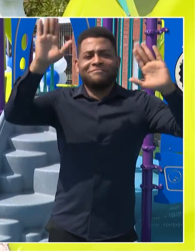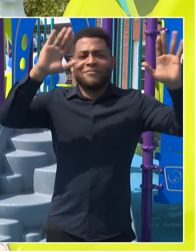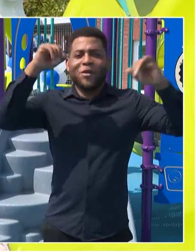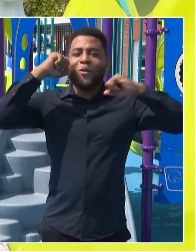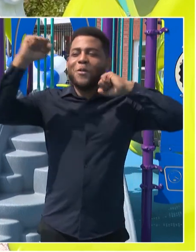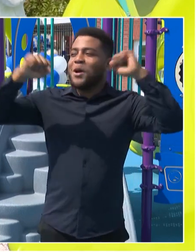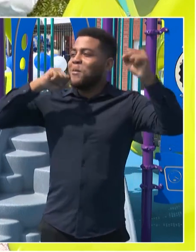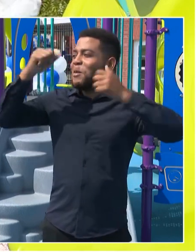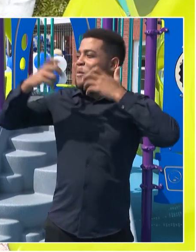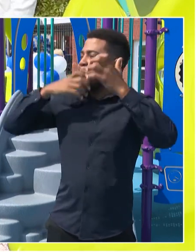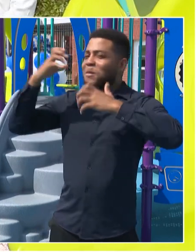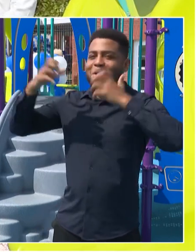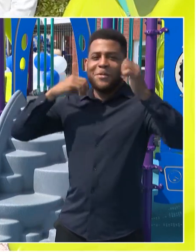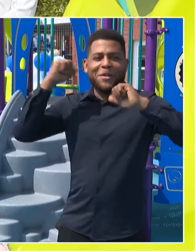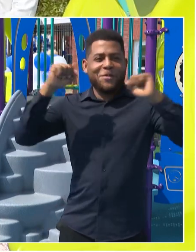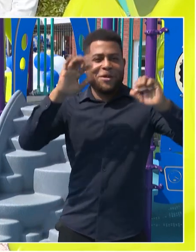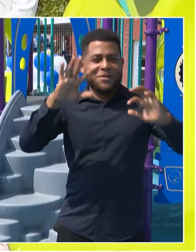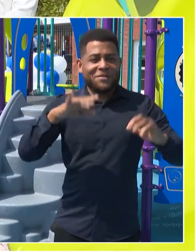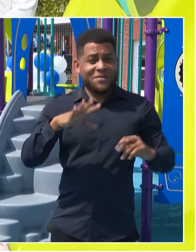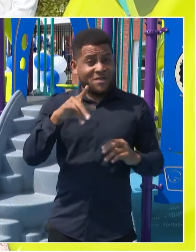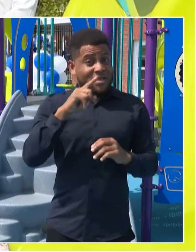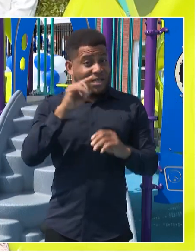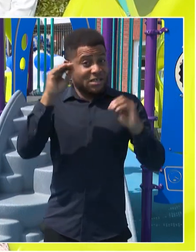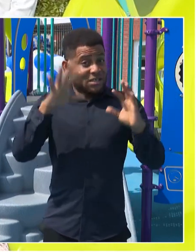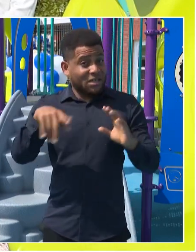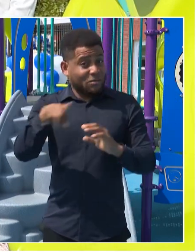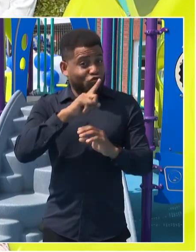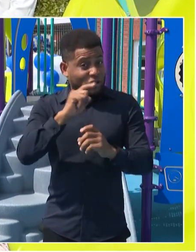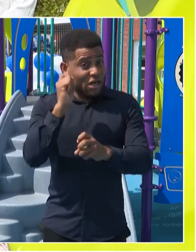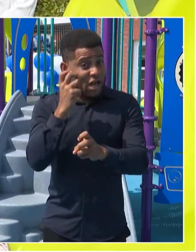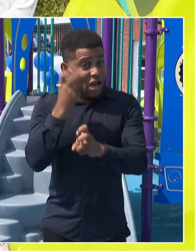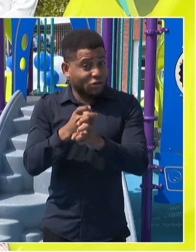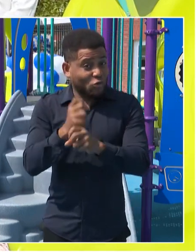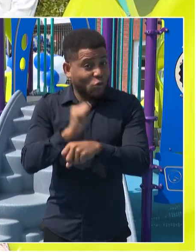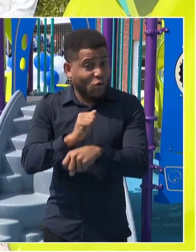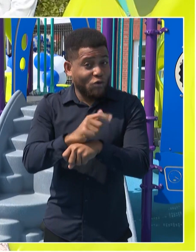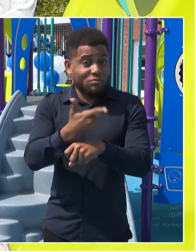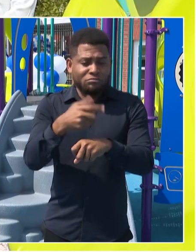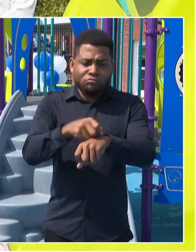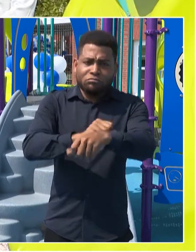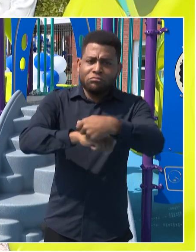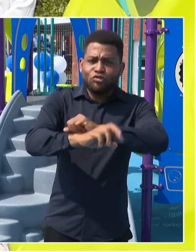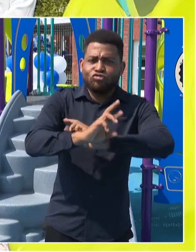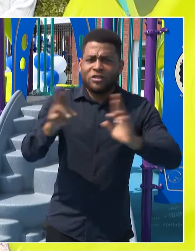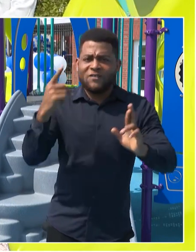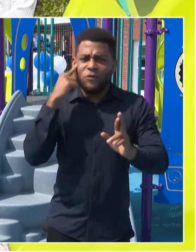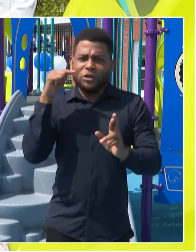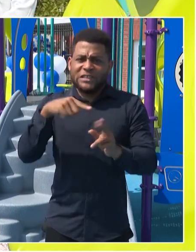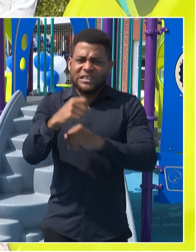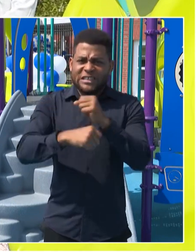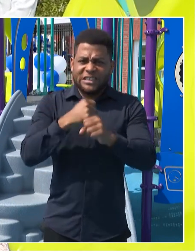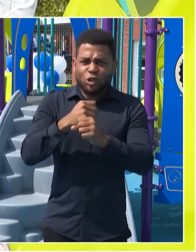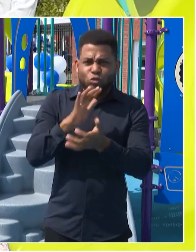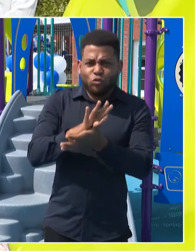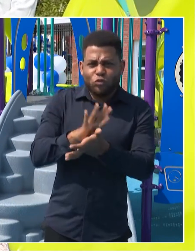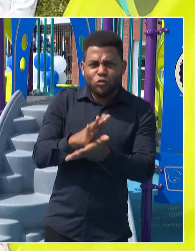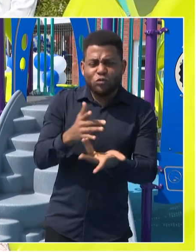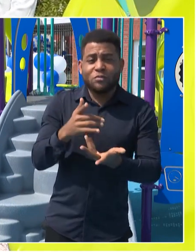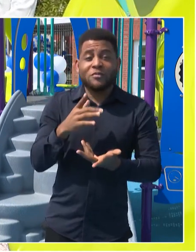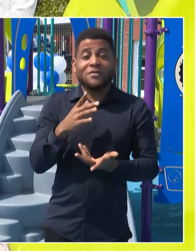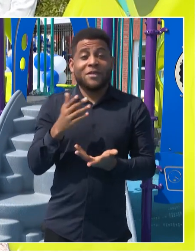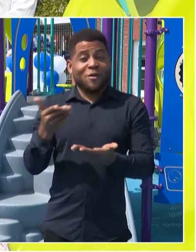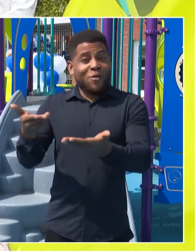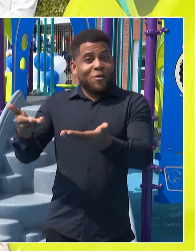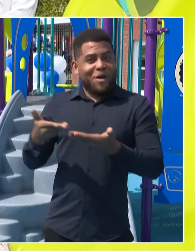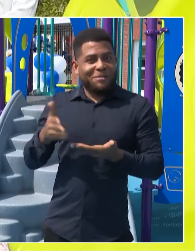Thank you for all the hard work you've done getting ready for the start of this school year and welcoming our little learners. I want to